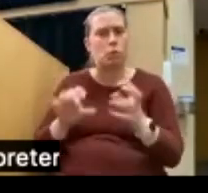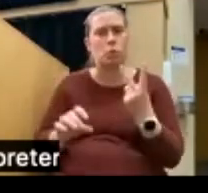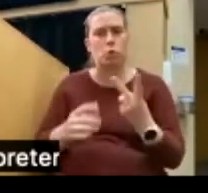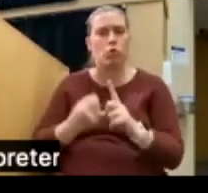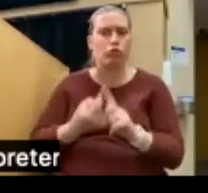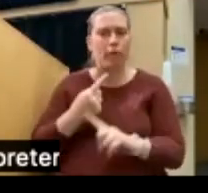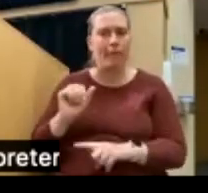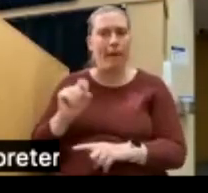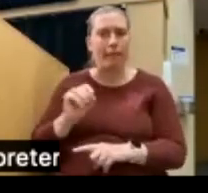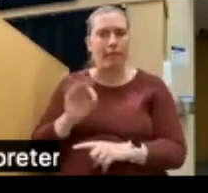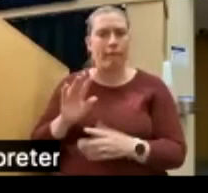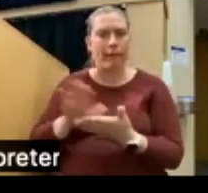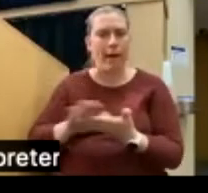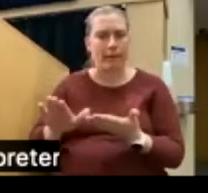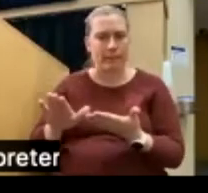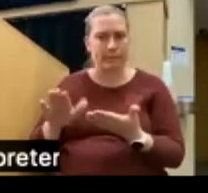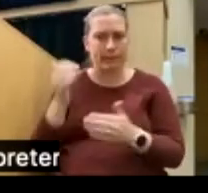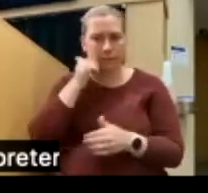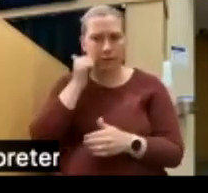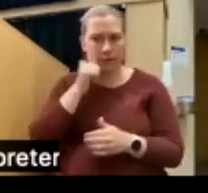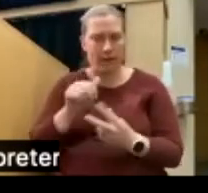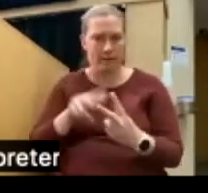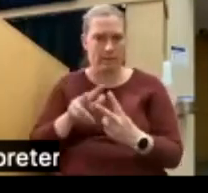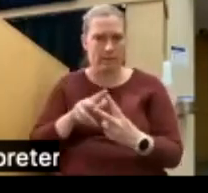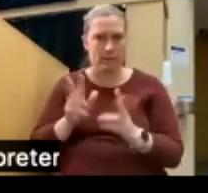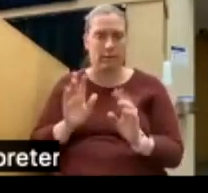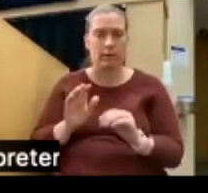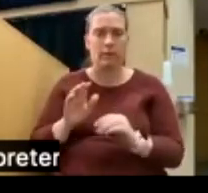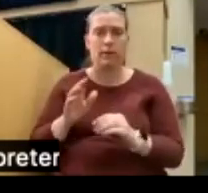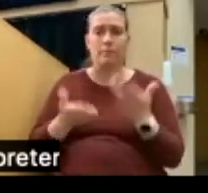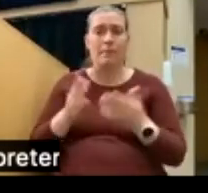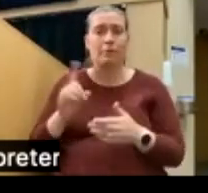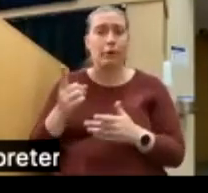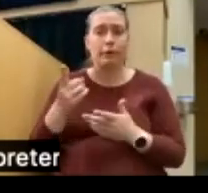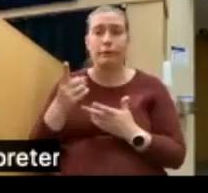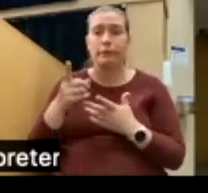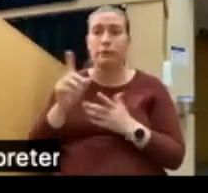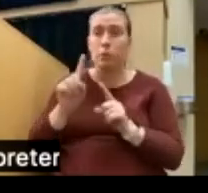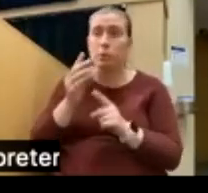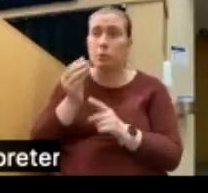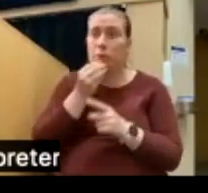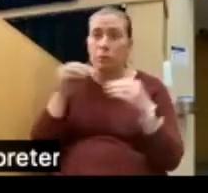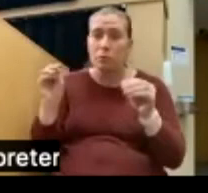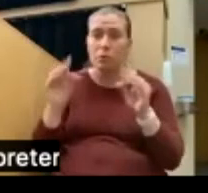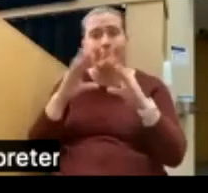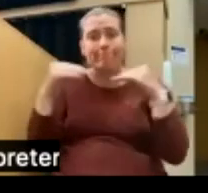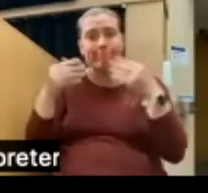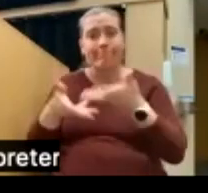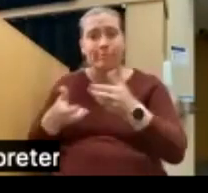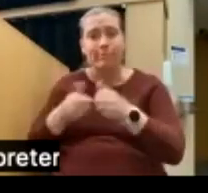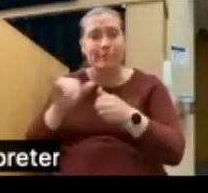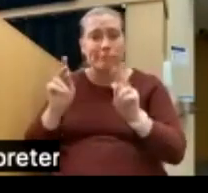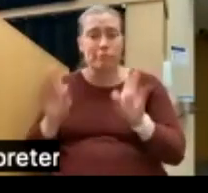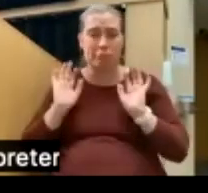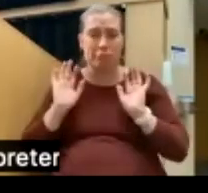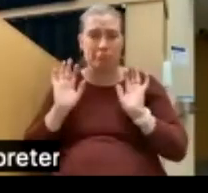the grocery store or something bigger than that. And also to make a list every